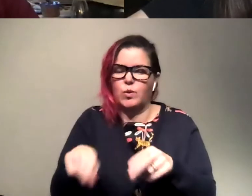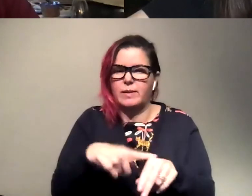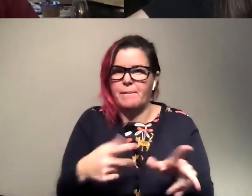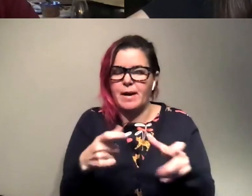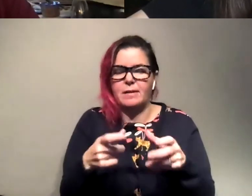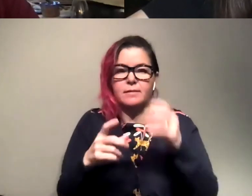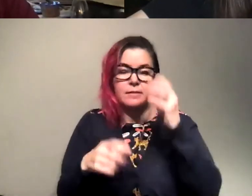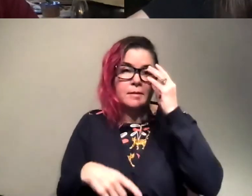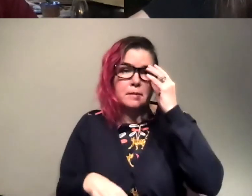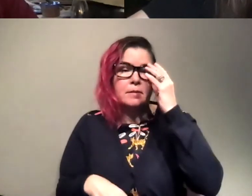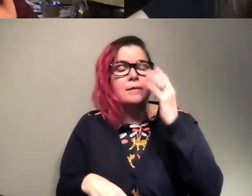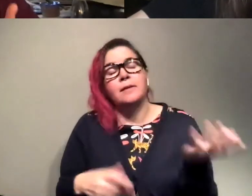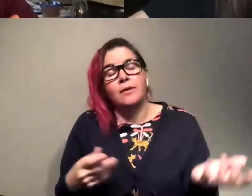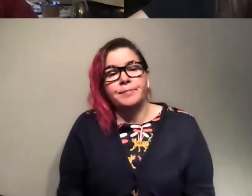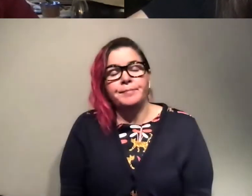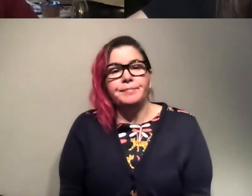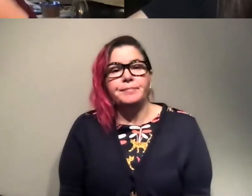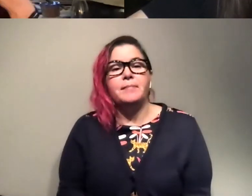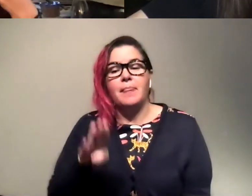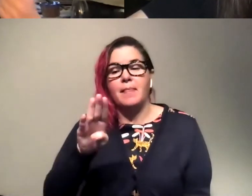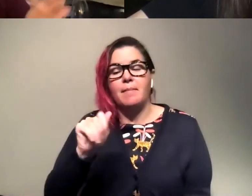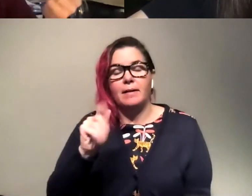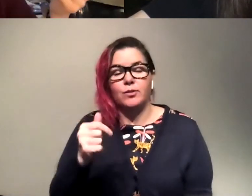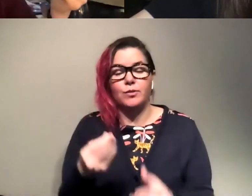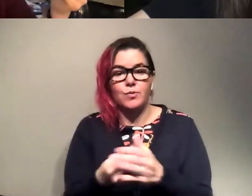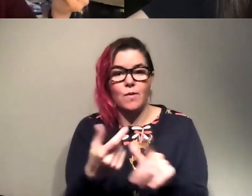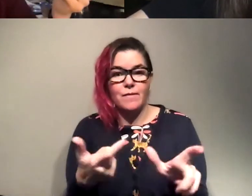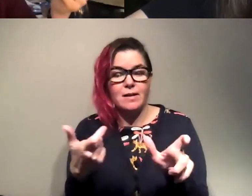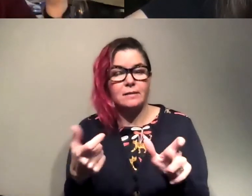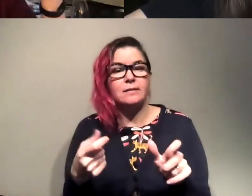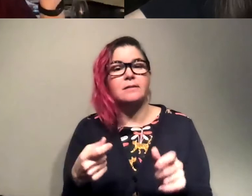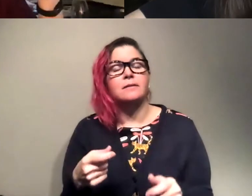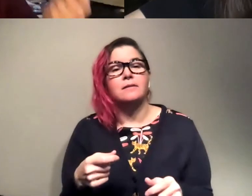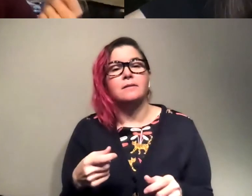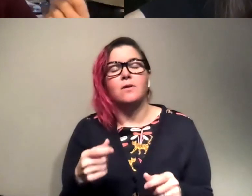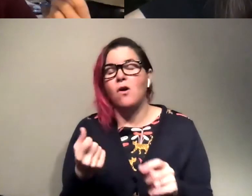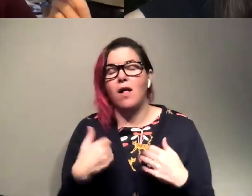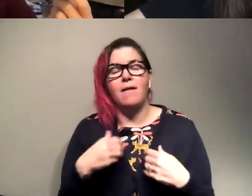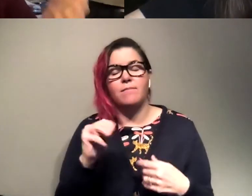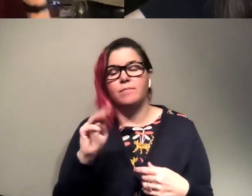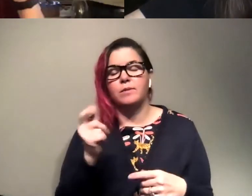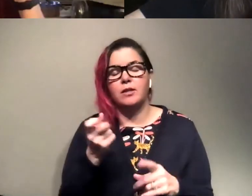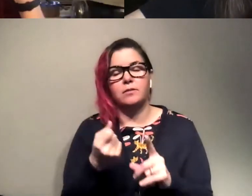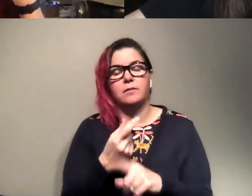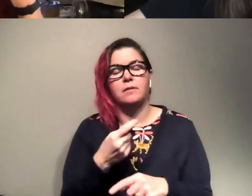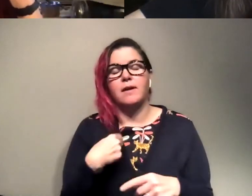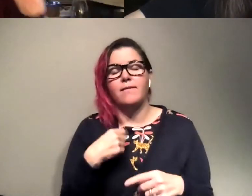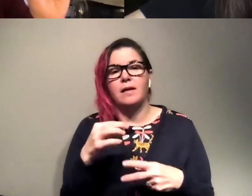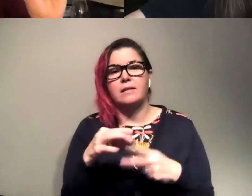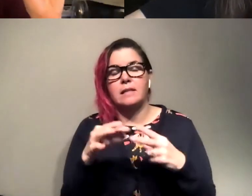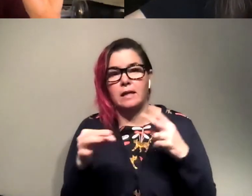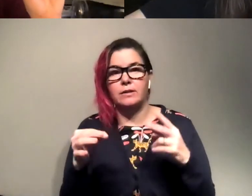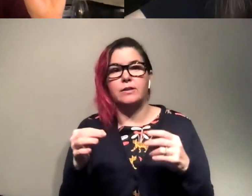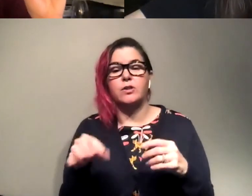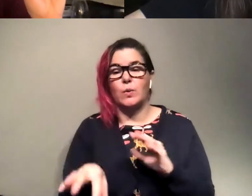But yeah, so it's that bacteria grow fast. We all have mutations. As long as there's selection, you select